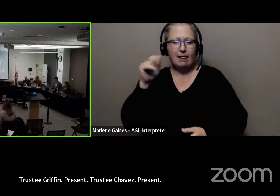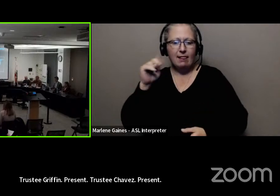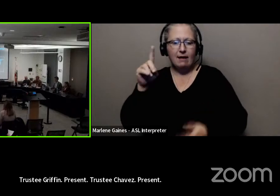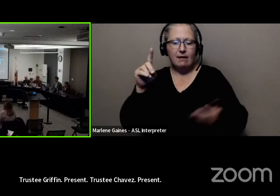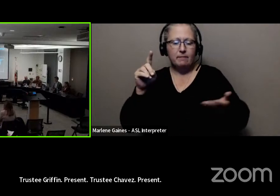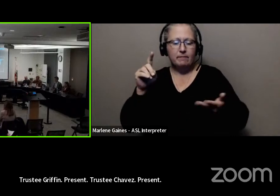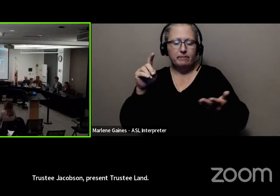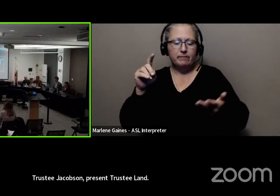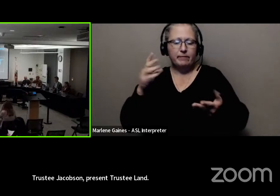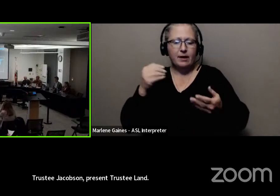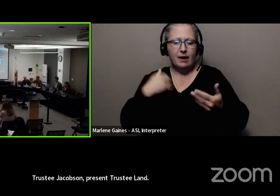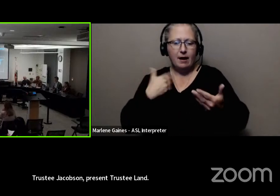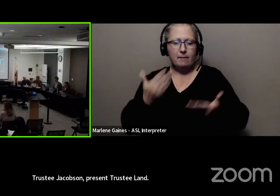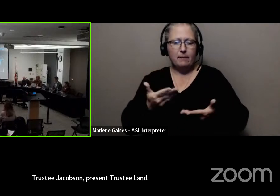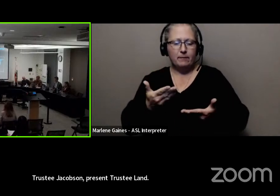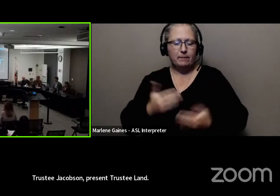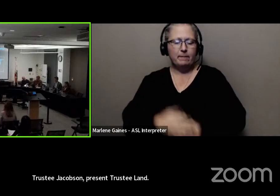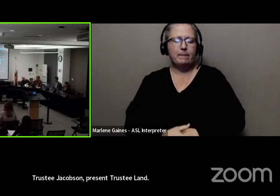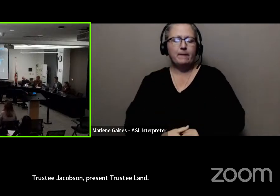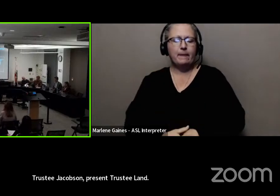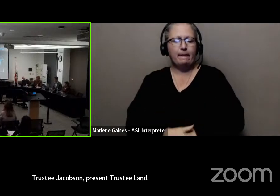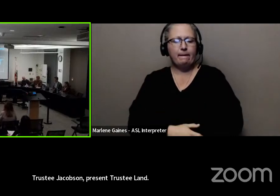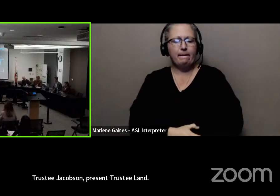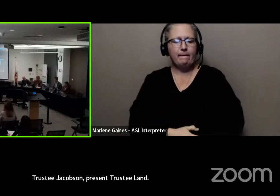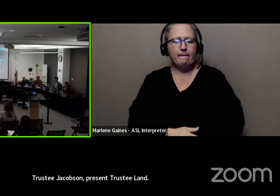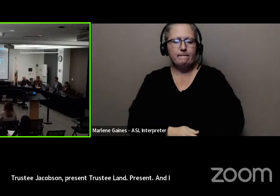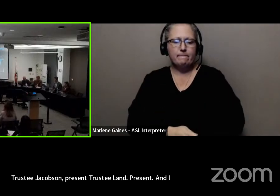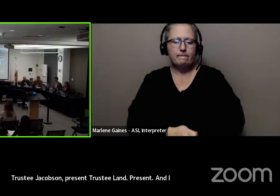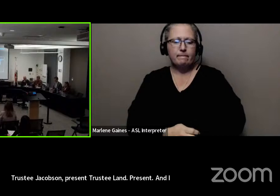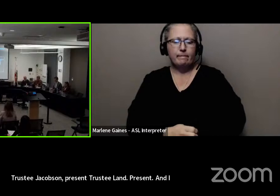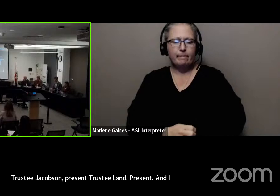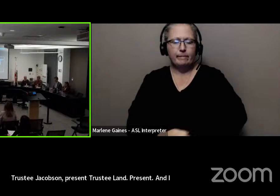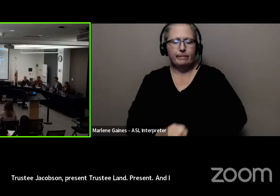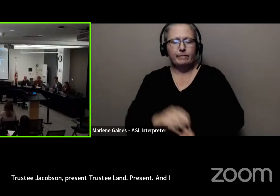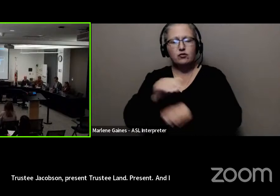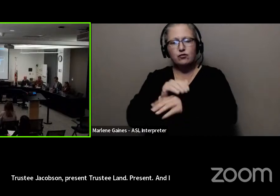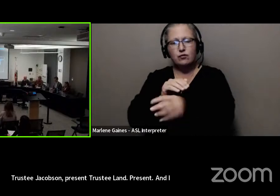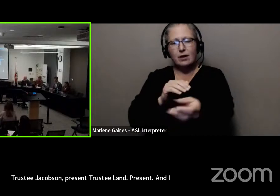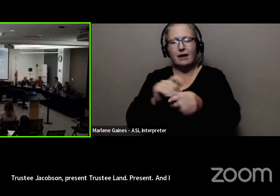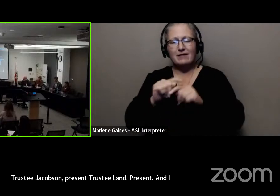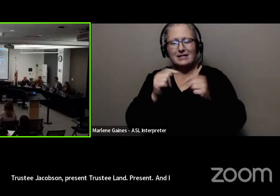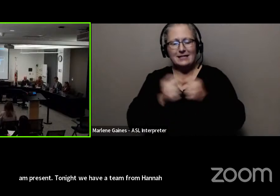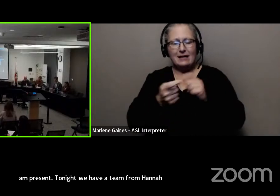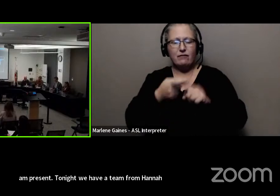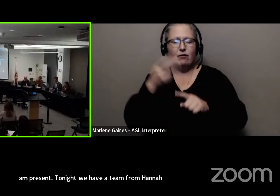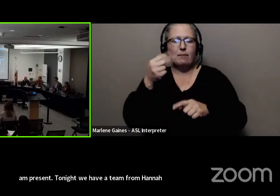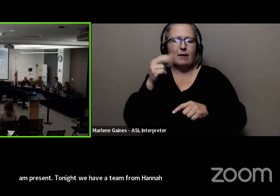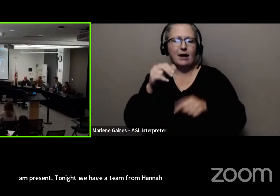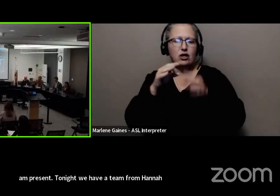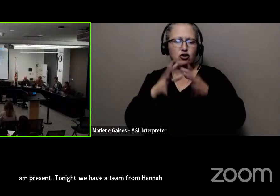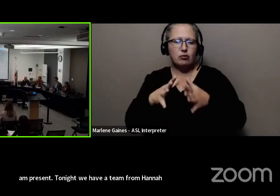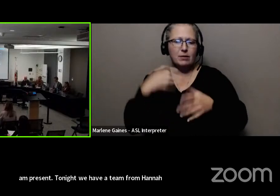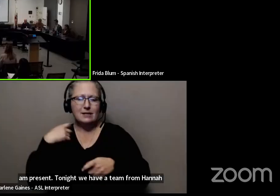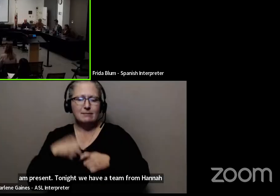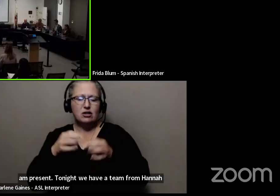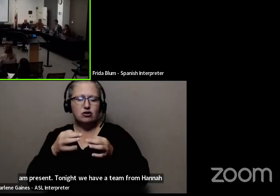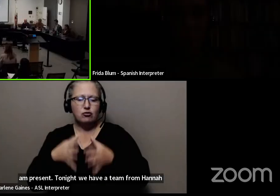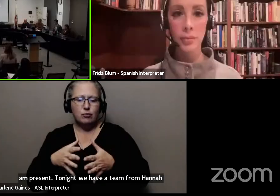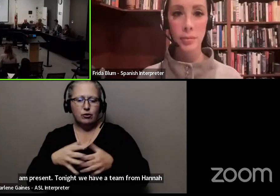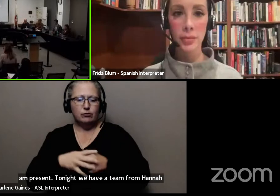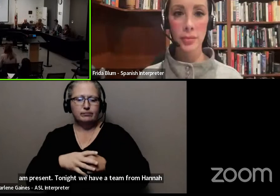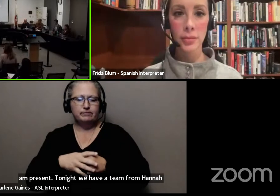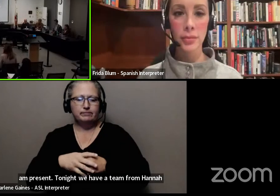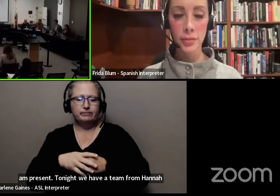Present. And I am present. Tonight, we have a team from Hannah Interpreting as our Spanish interpreters.